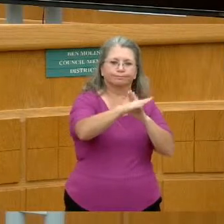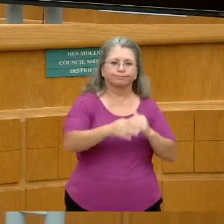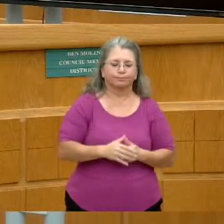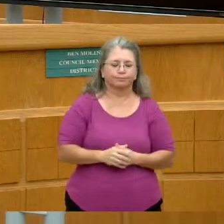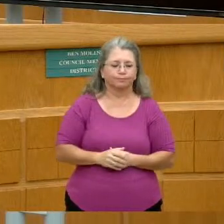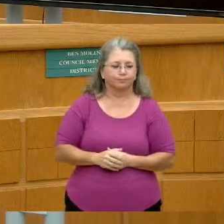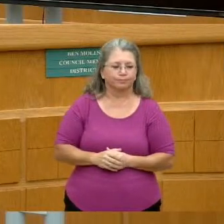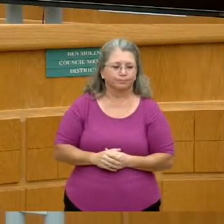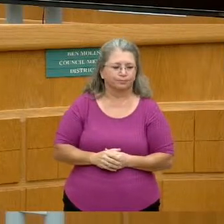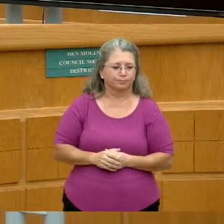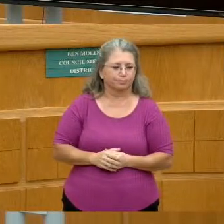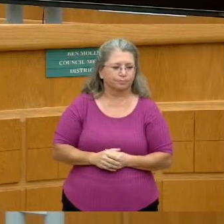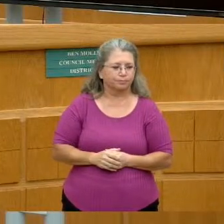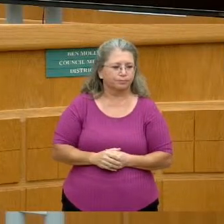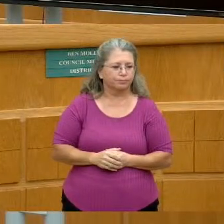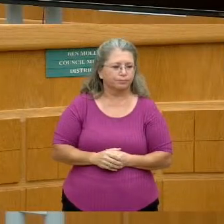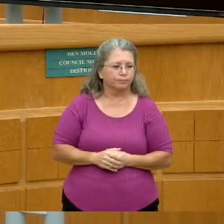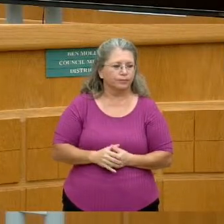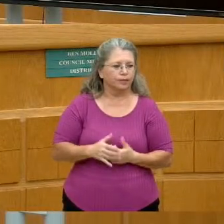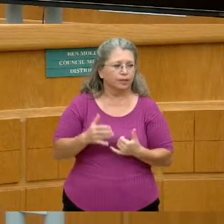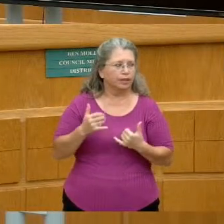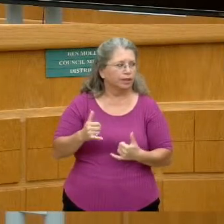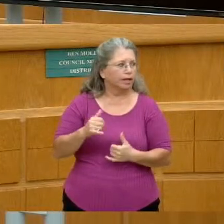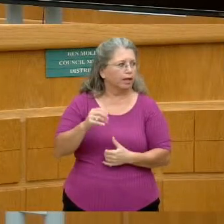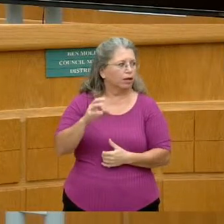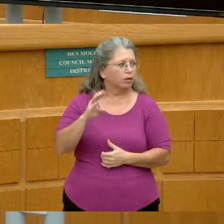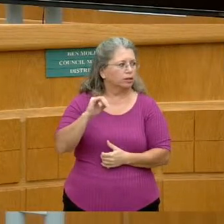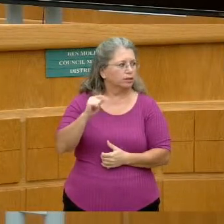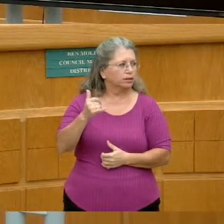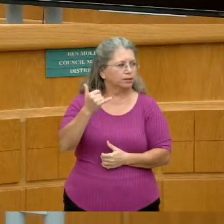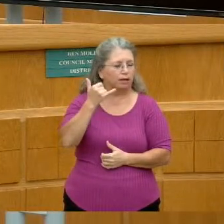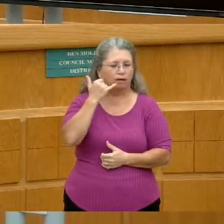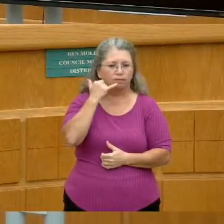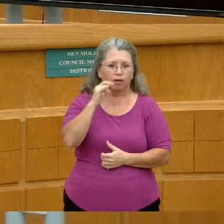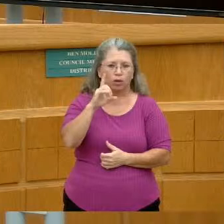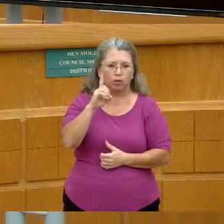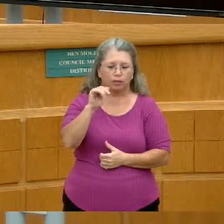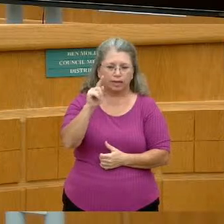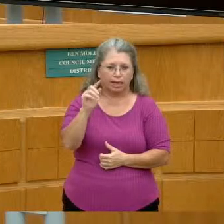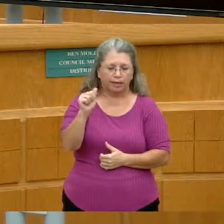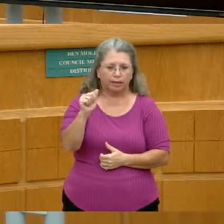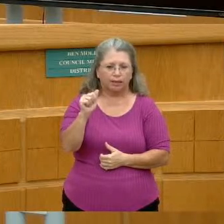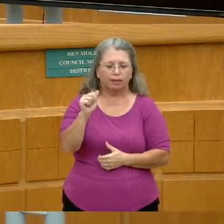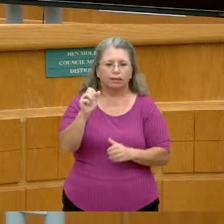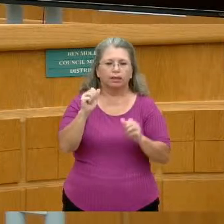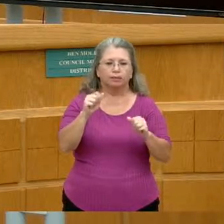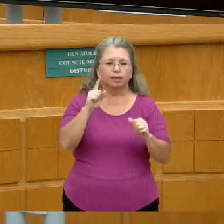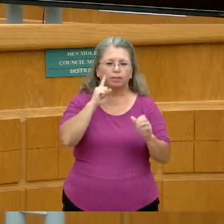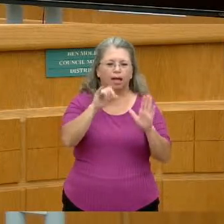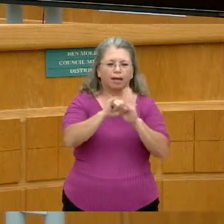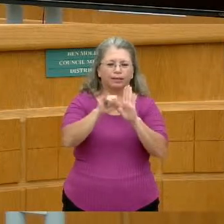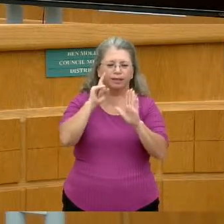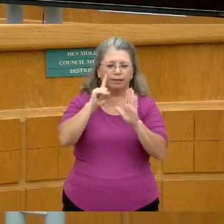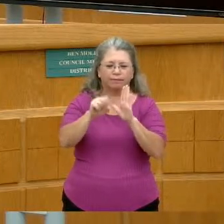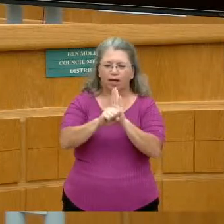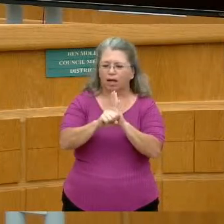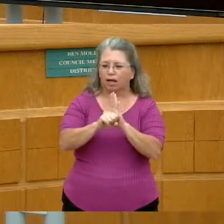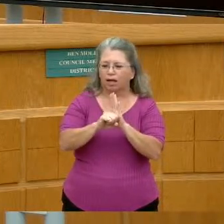cell phone data to be able to identify changes in foot traffic, people leaving